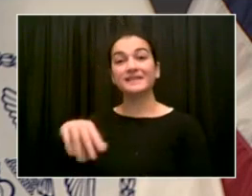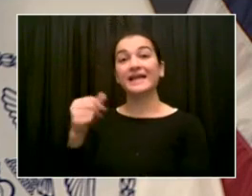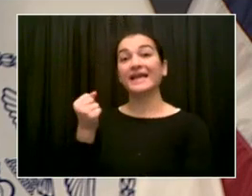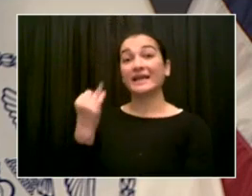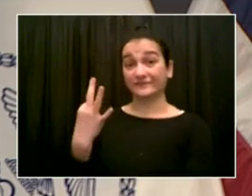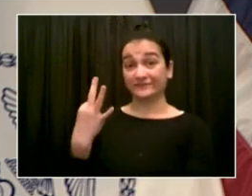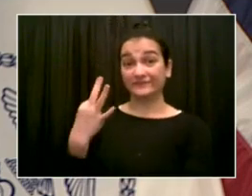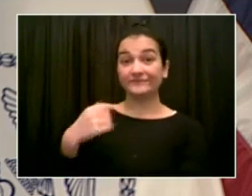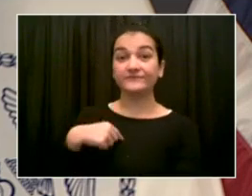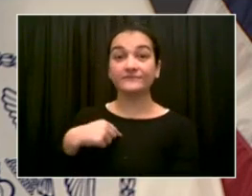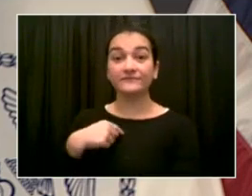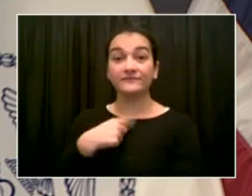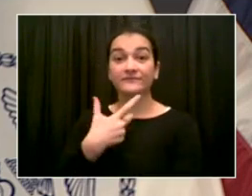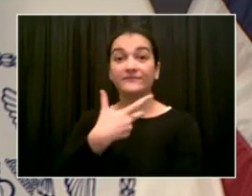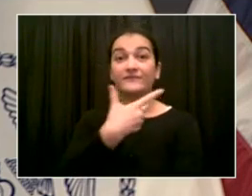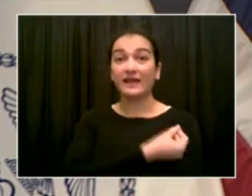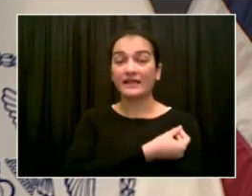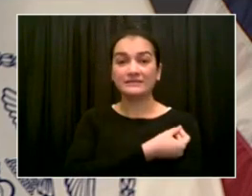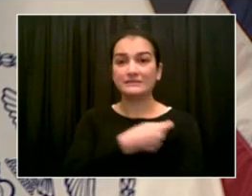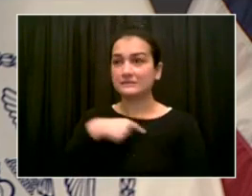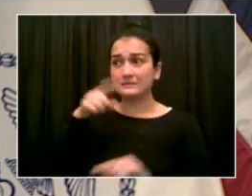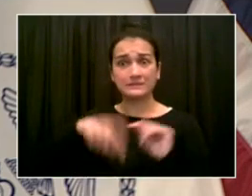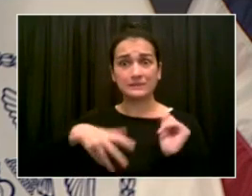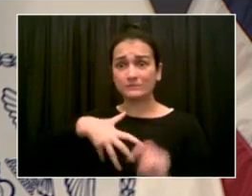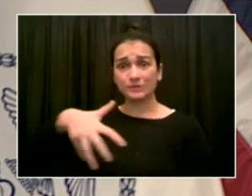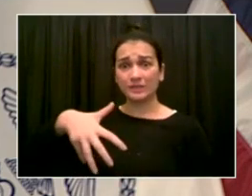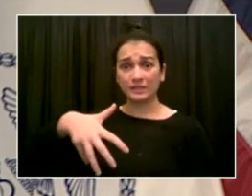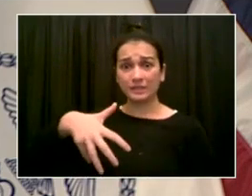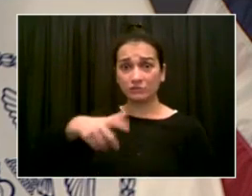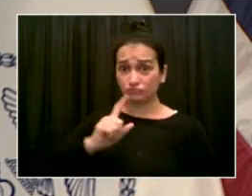infertile. Dr. Choksi, true or false?